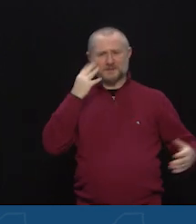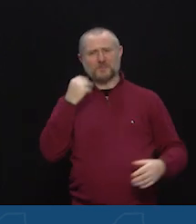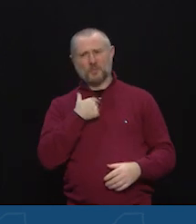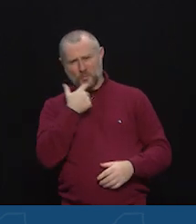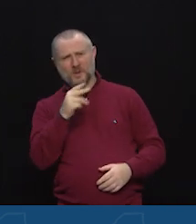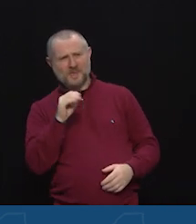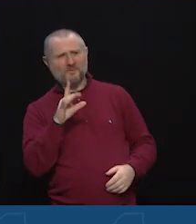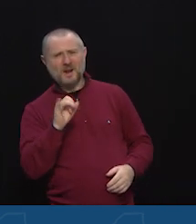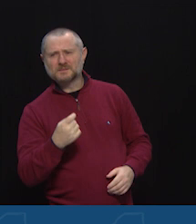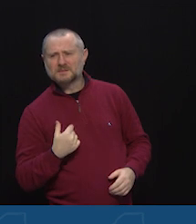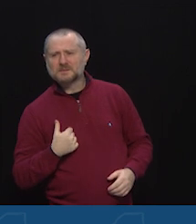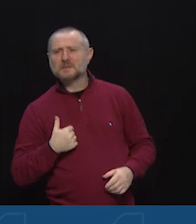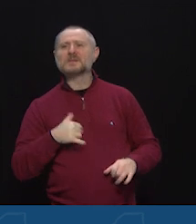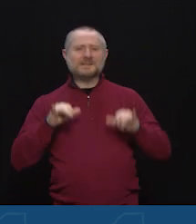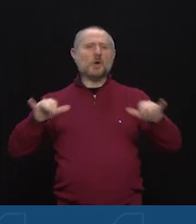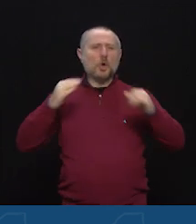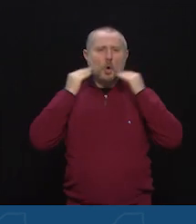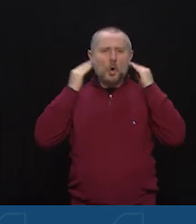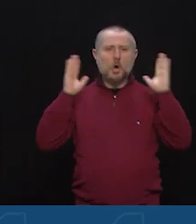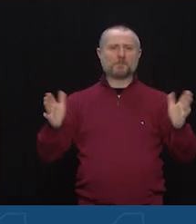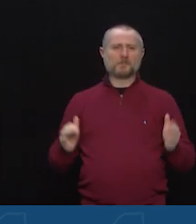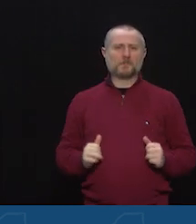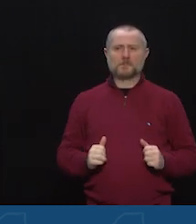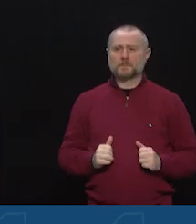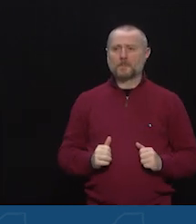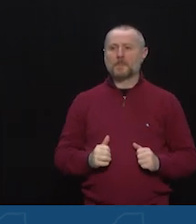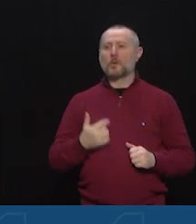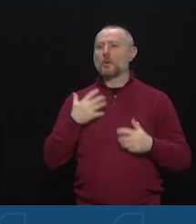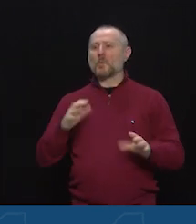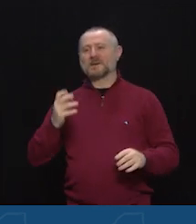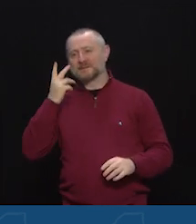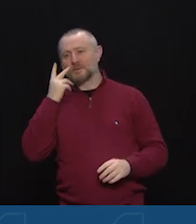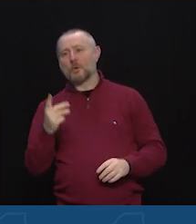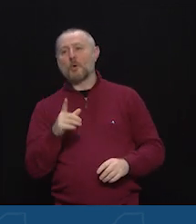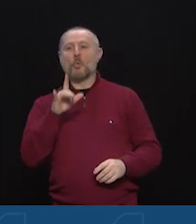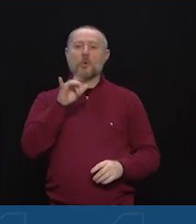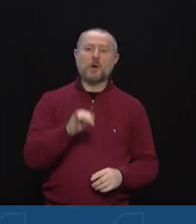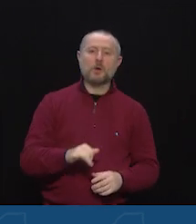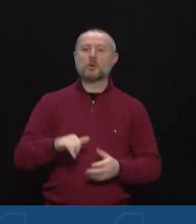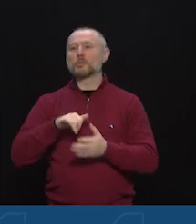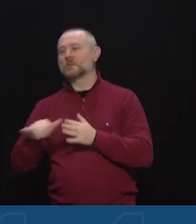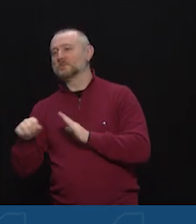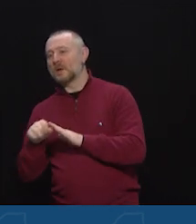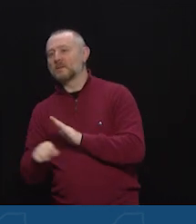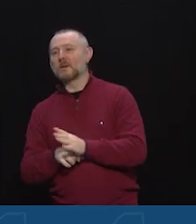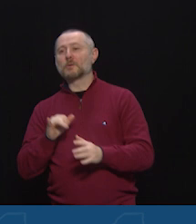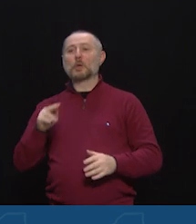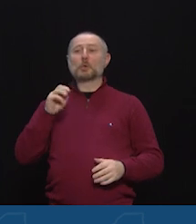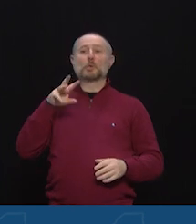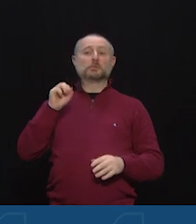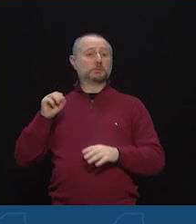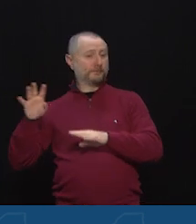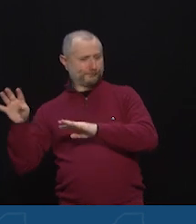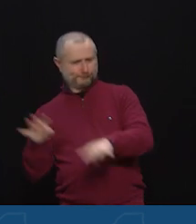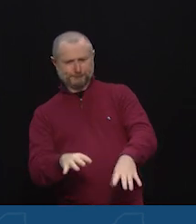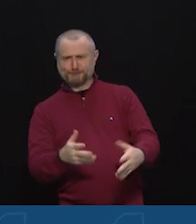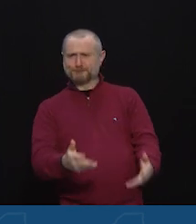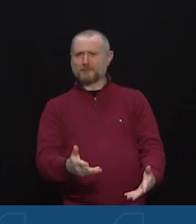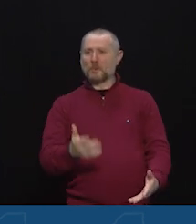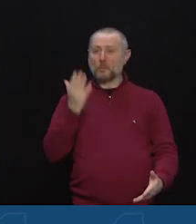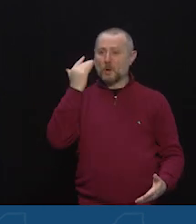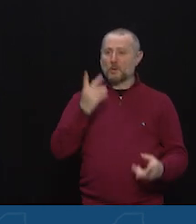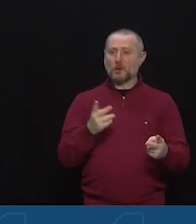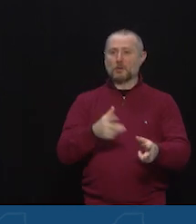home. That is what I don't want to see. I don't want to see Long Island or New York State on the national news where everybody's jammed up on a